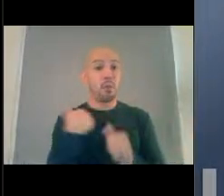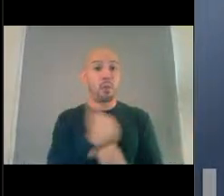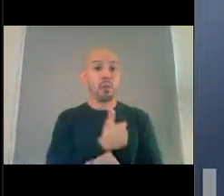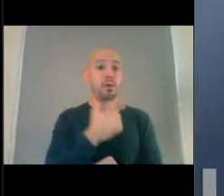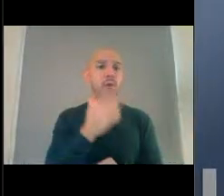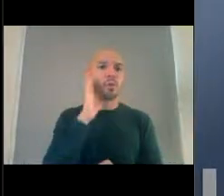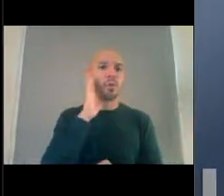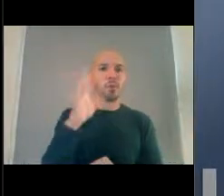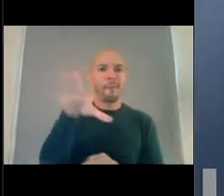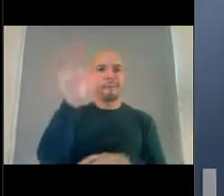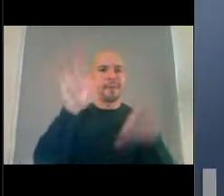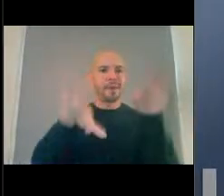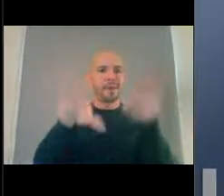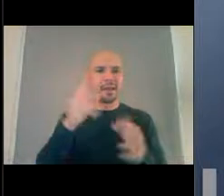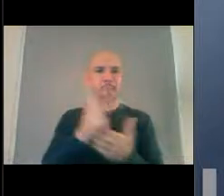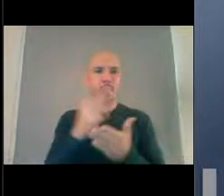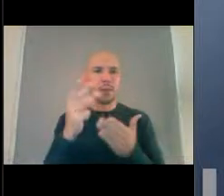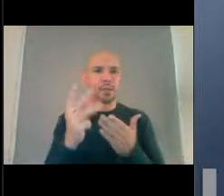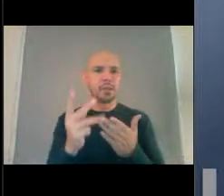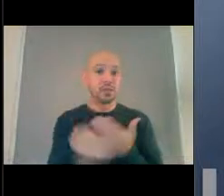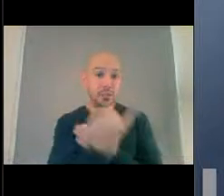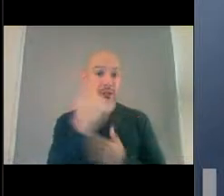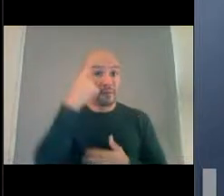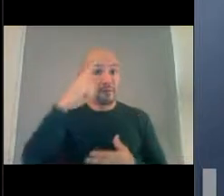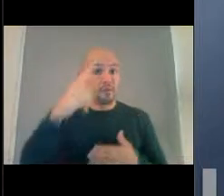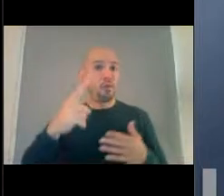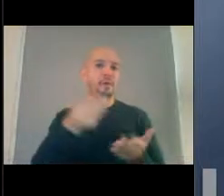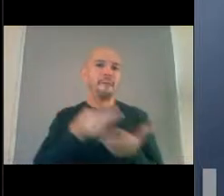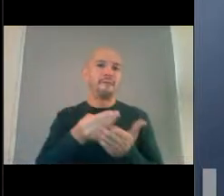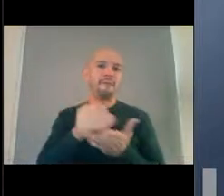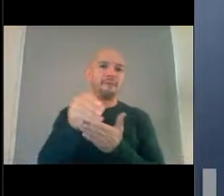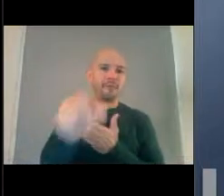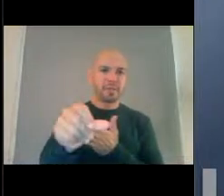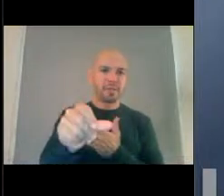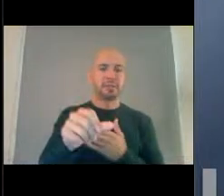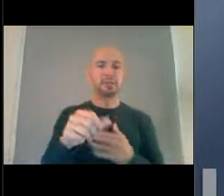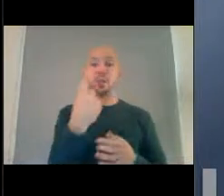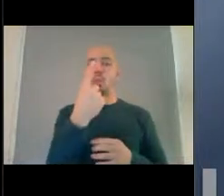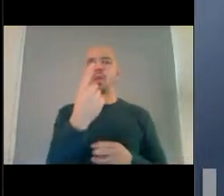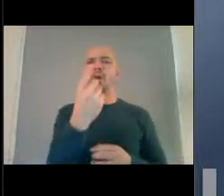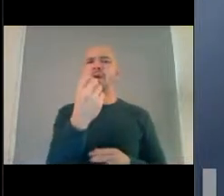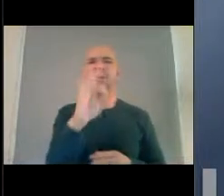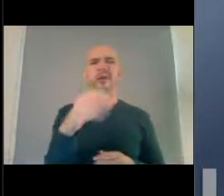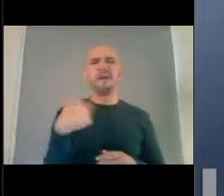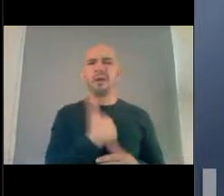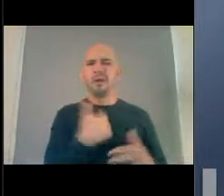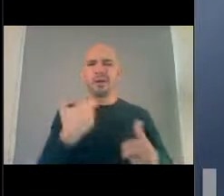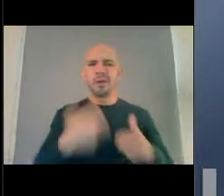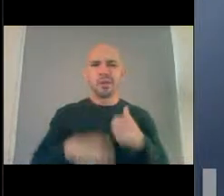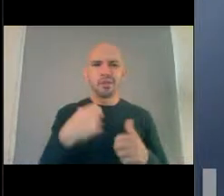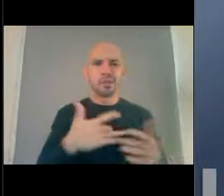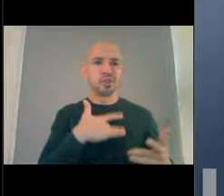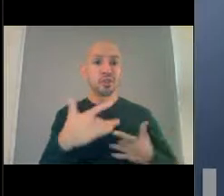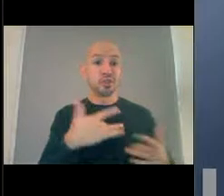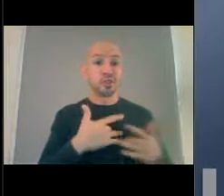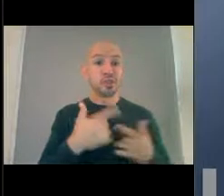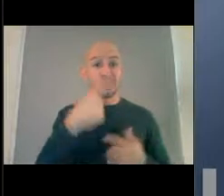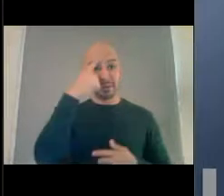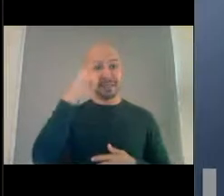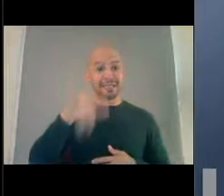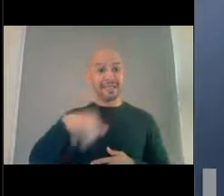nomination and consideration for funding partnerships one of our major concerns is that the interim csis was developed